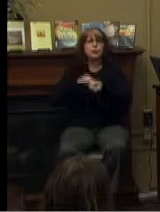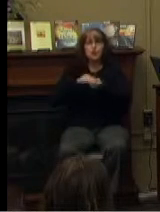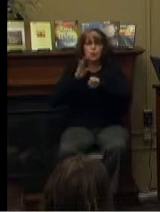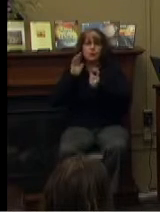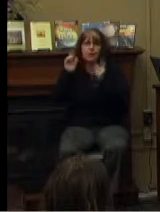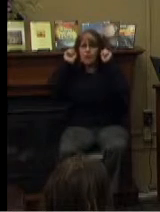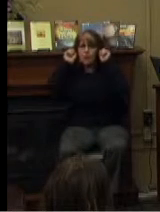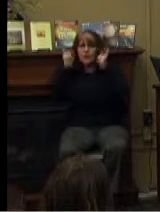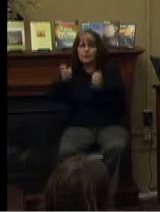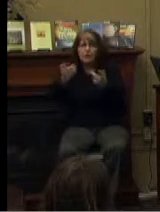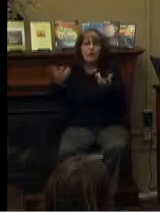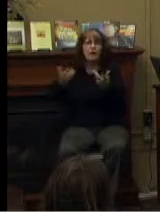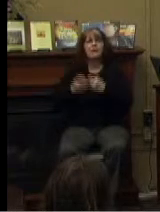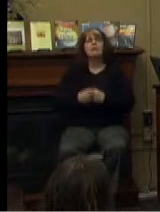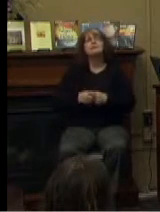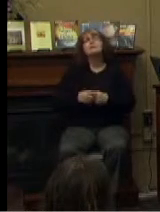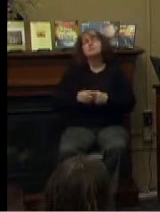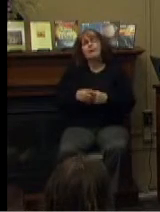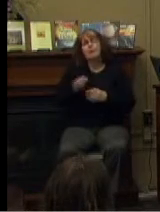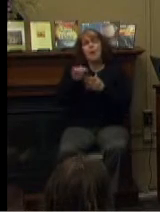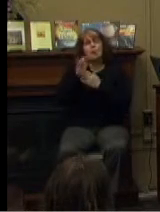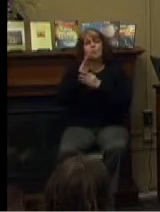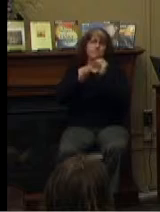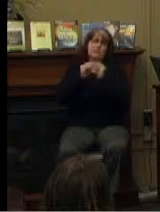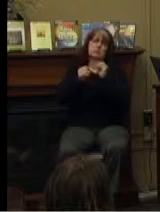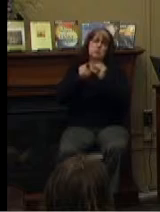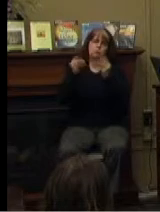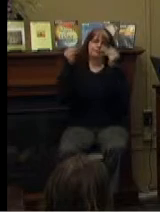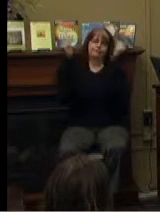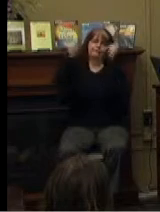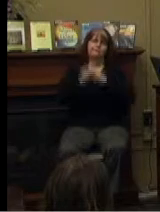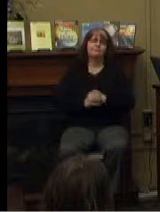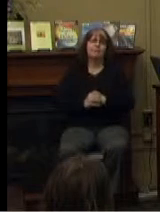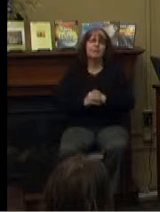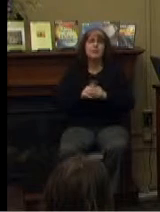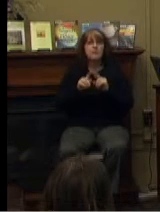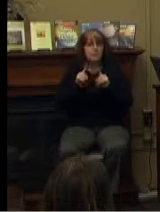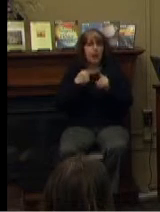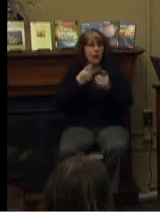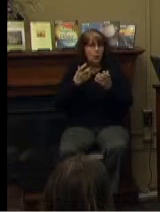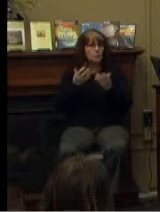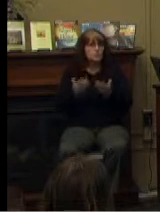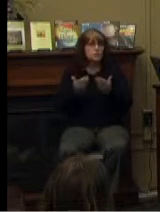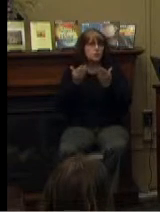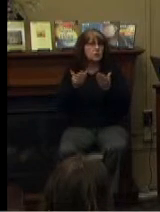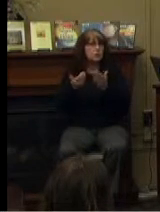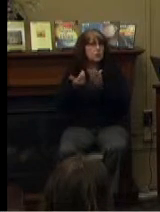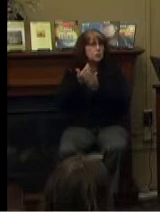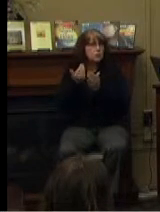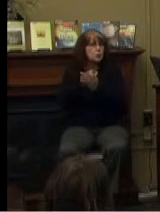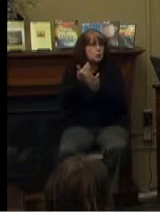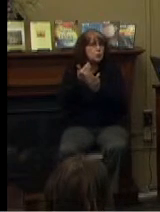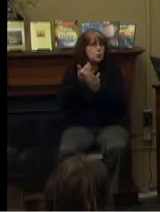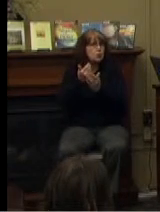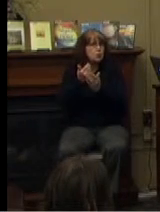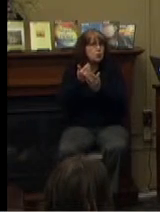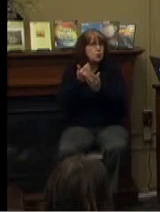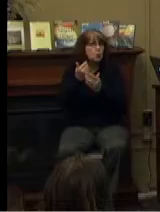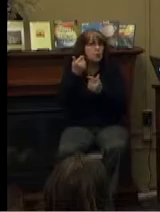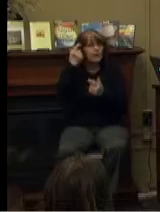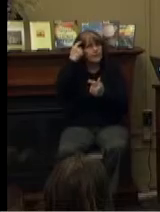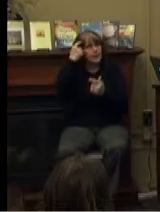things. Those are the things that are going to fix the deficit. But I want to propose to you a new model, which is the social